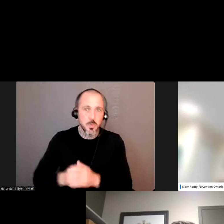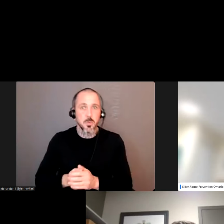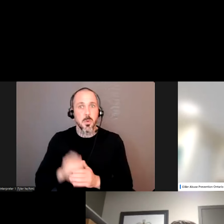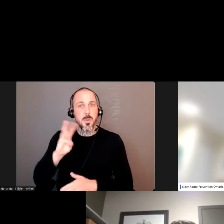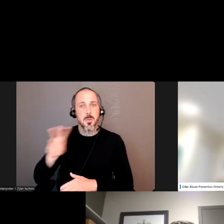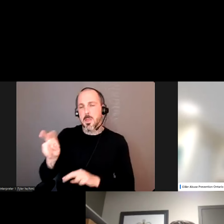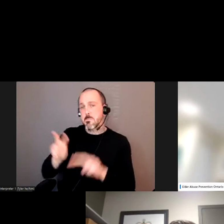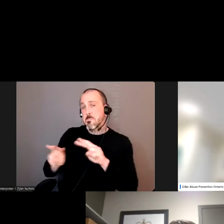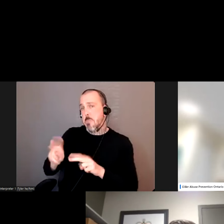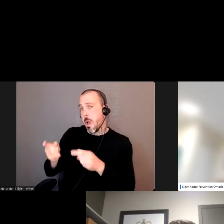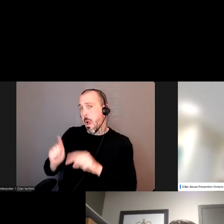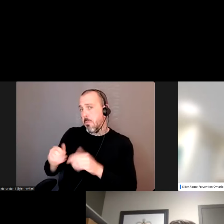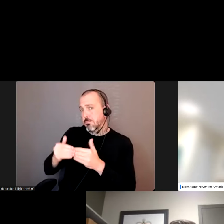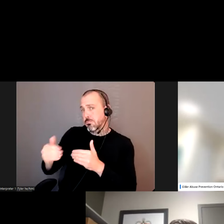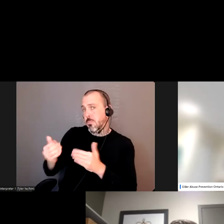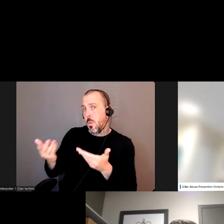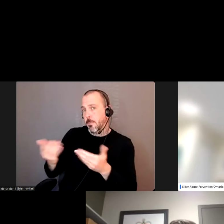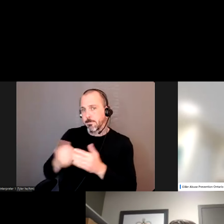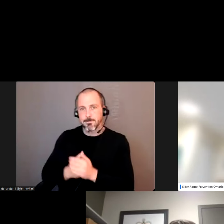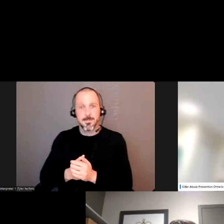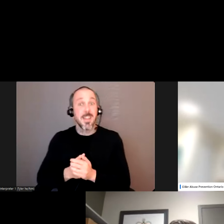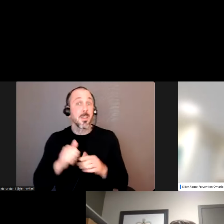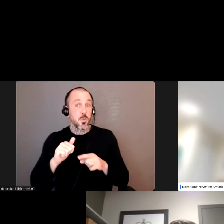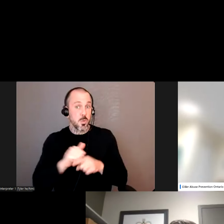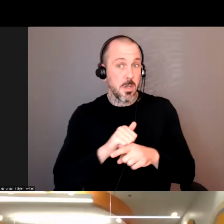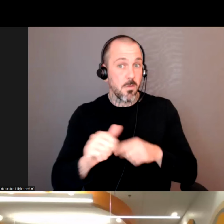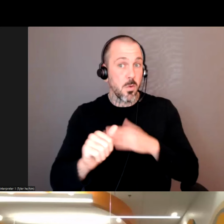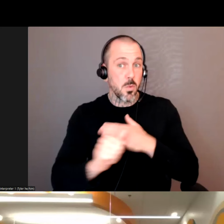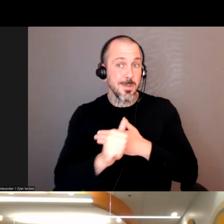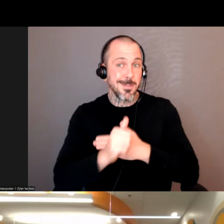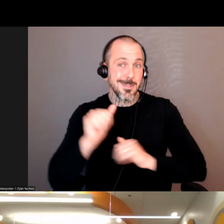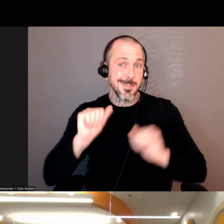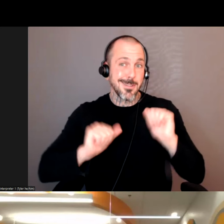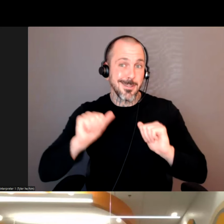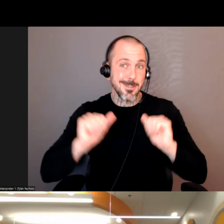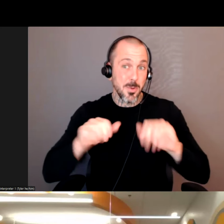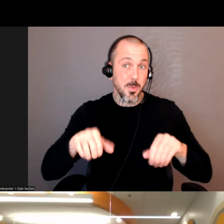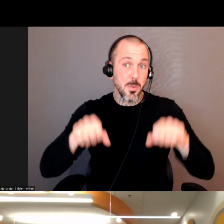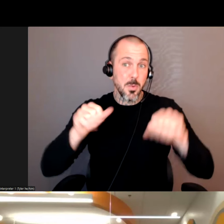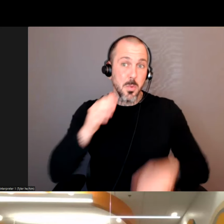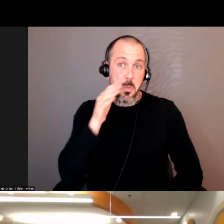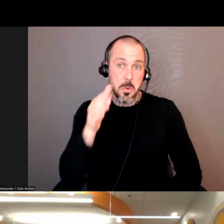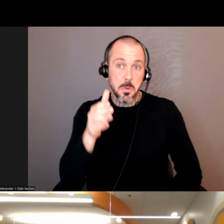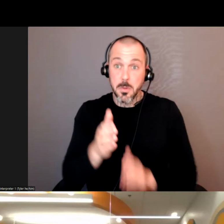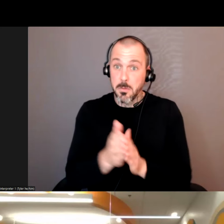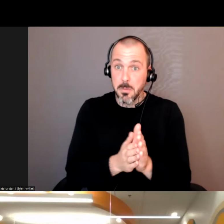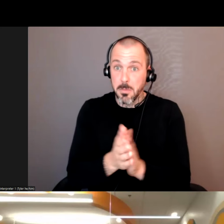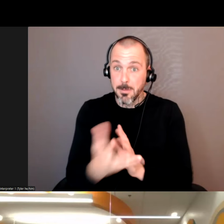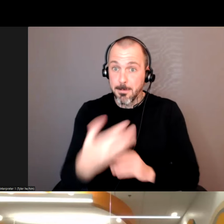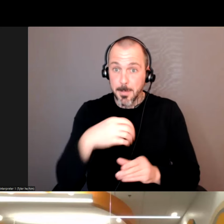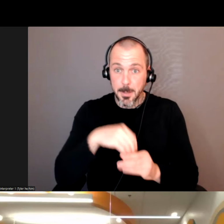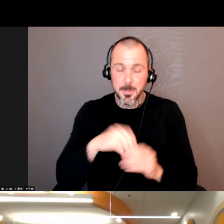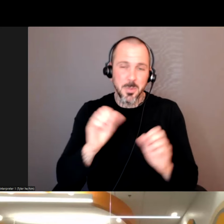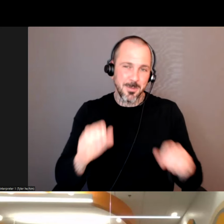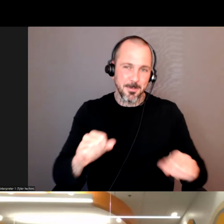happening. We have a training also coming up on risk assessments if anybody's interested in attending that as well. So I'm just going to end that